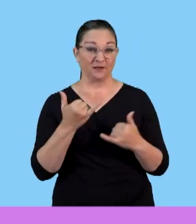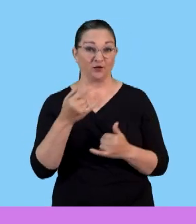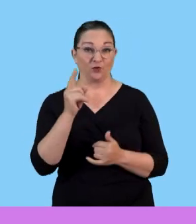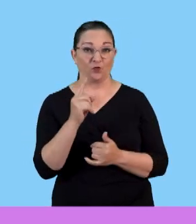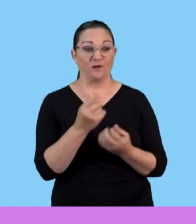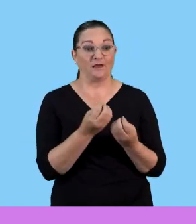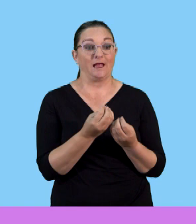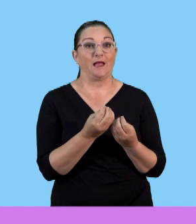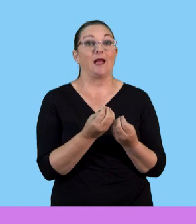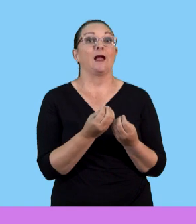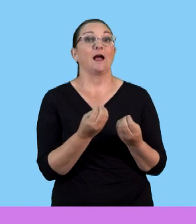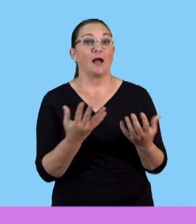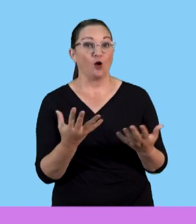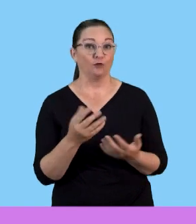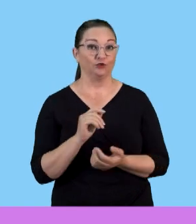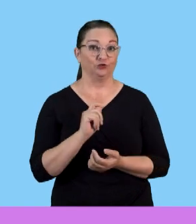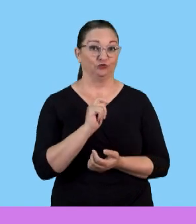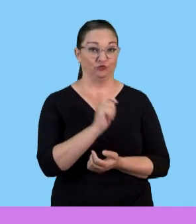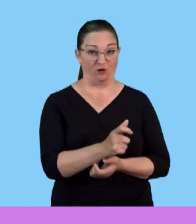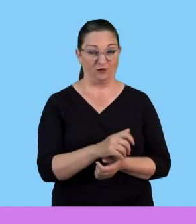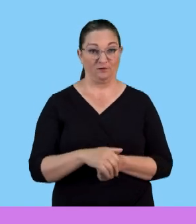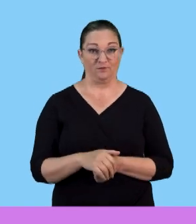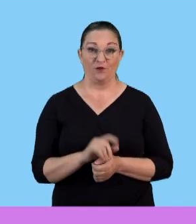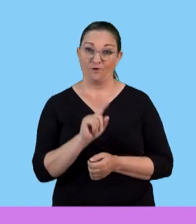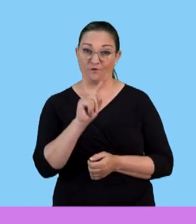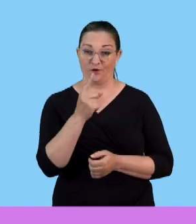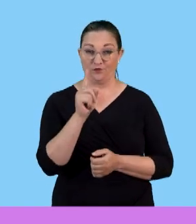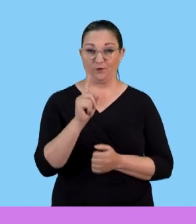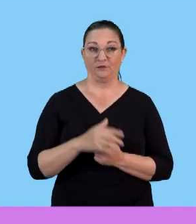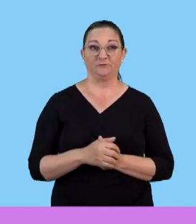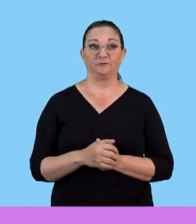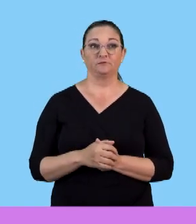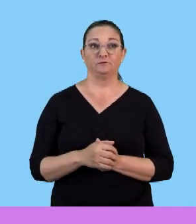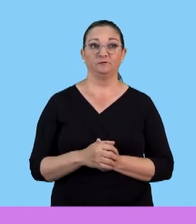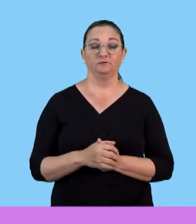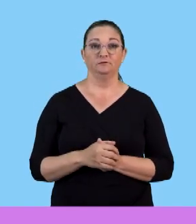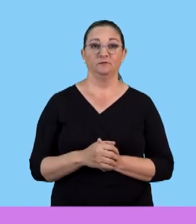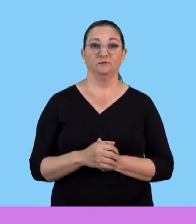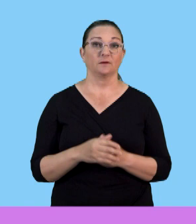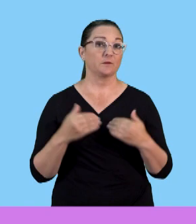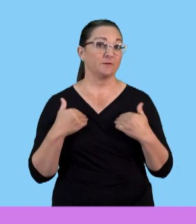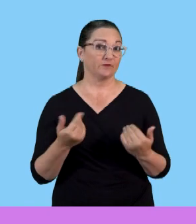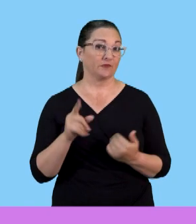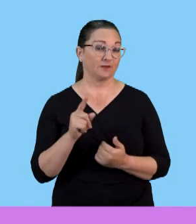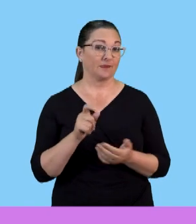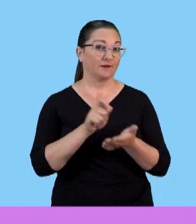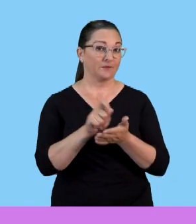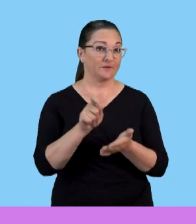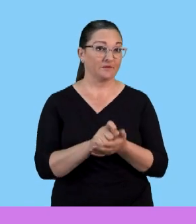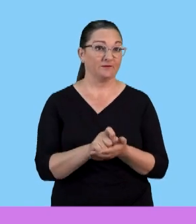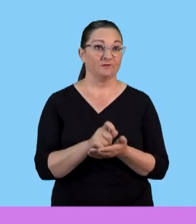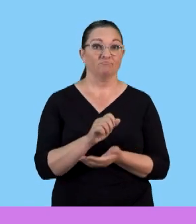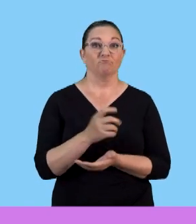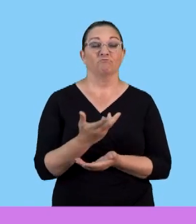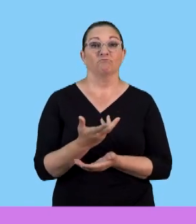need to find the amount that was charged. Now, firstly, you can start by